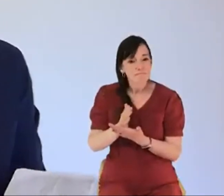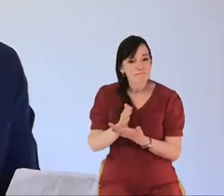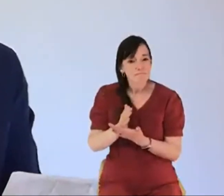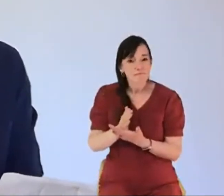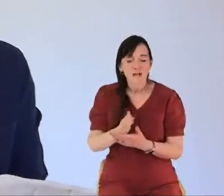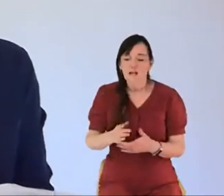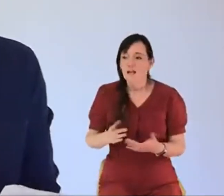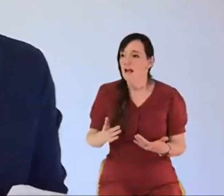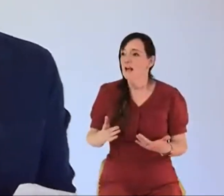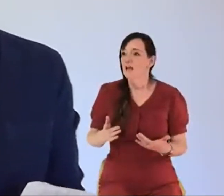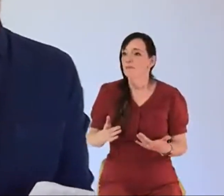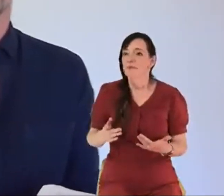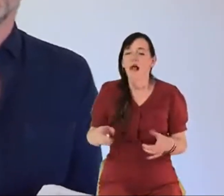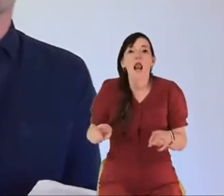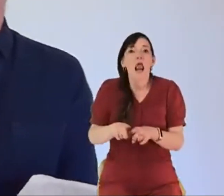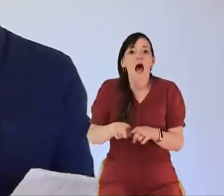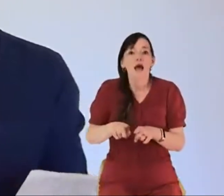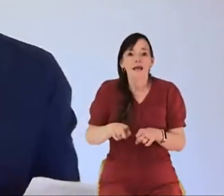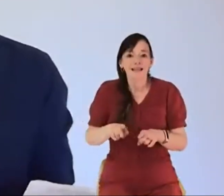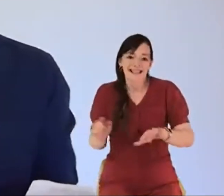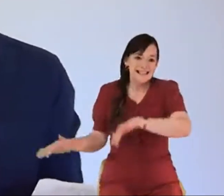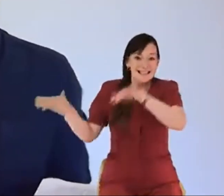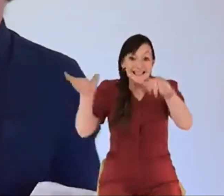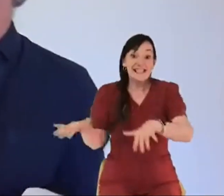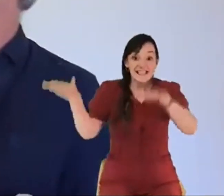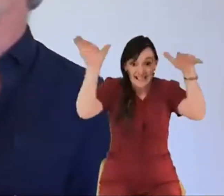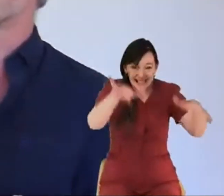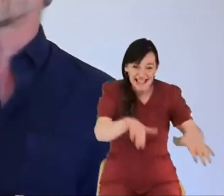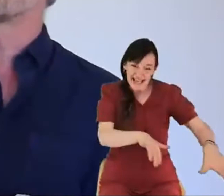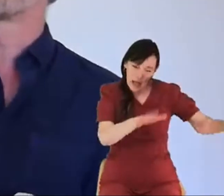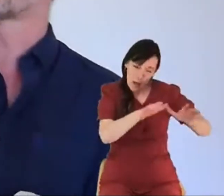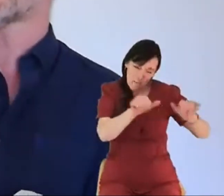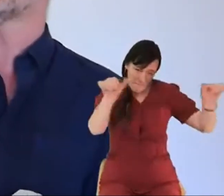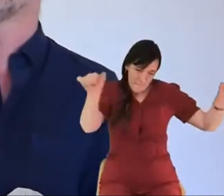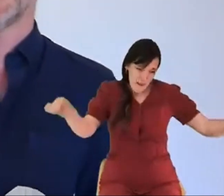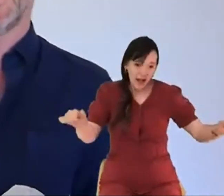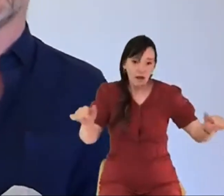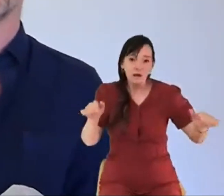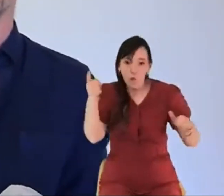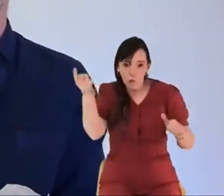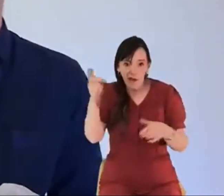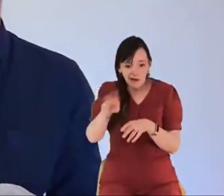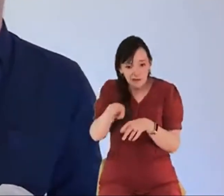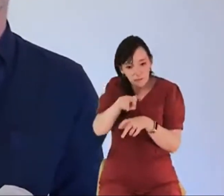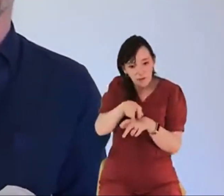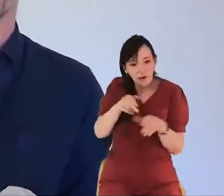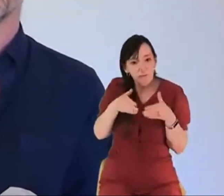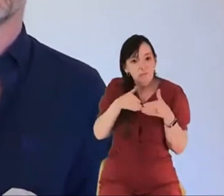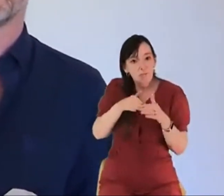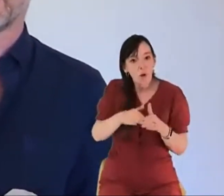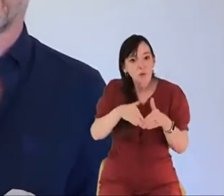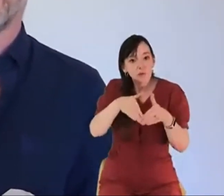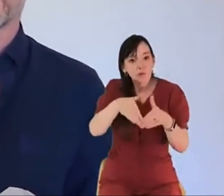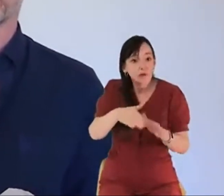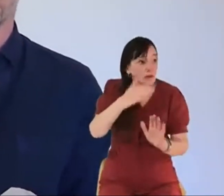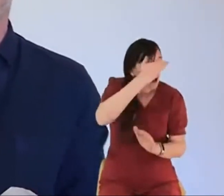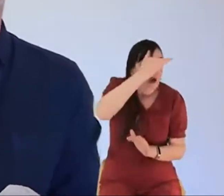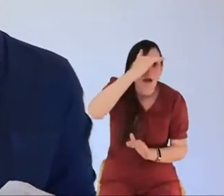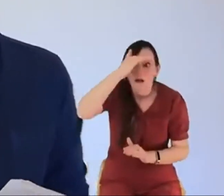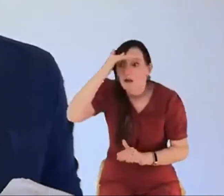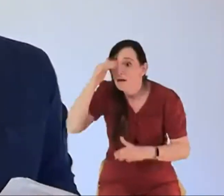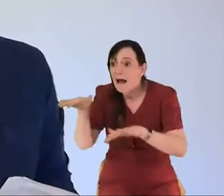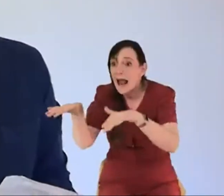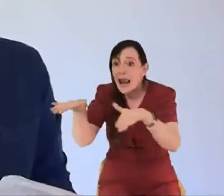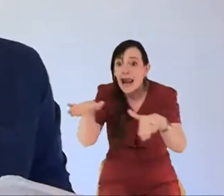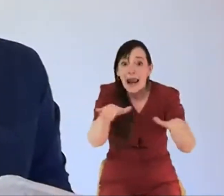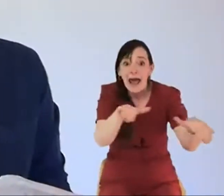we're on We're in a small boat On a big sea And there is no sign Of land It's hard to keep